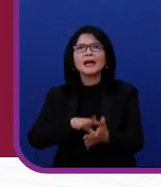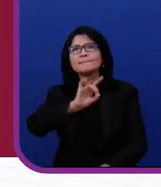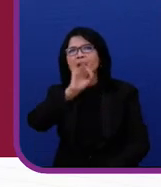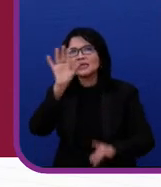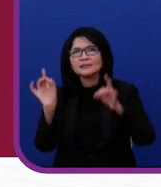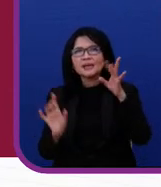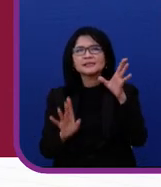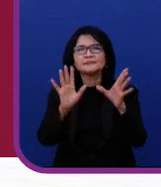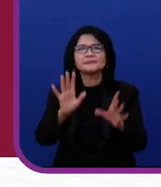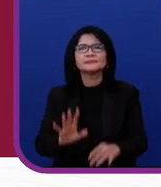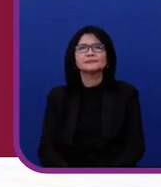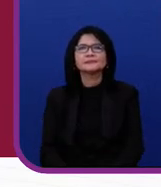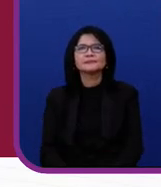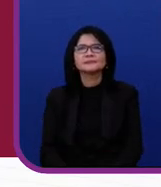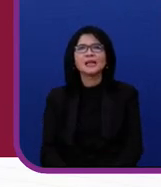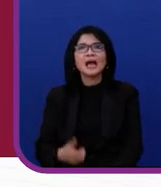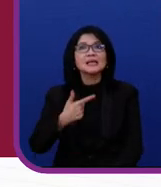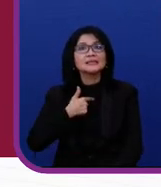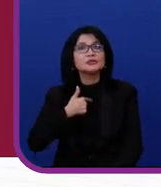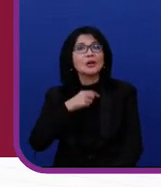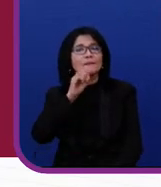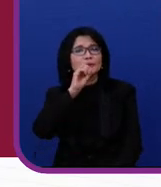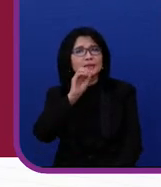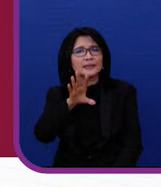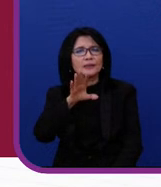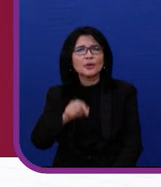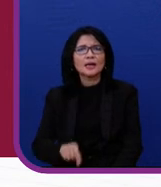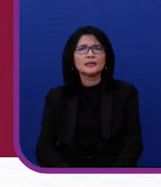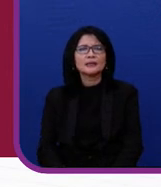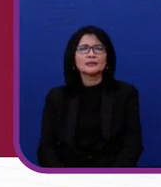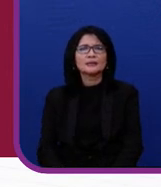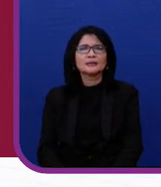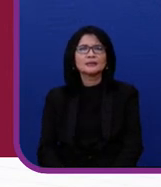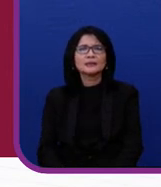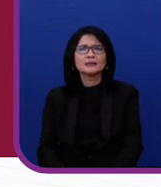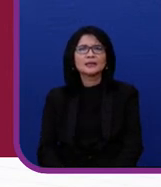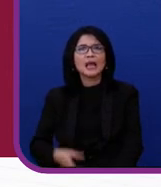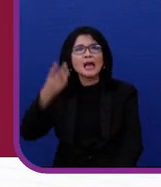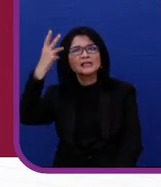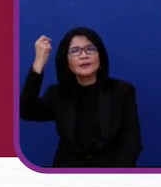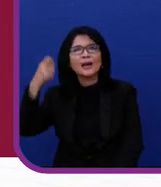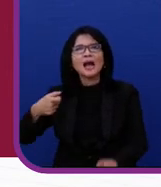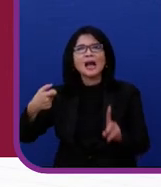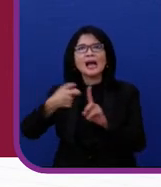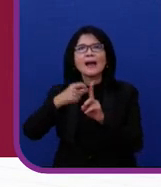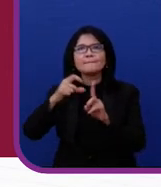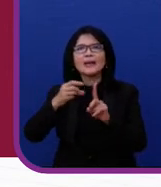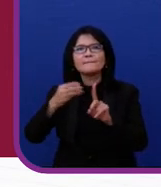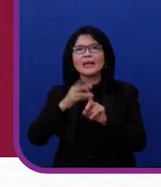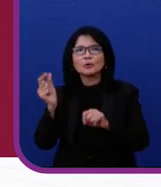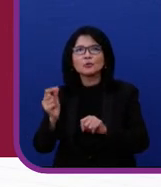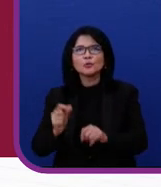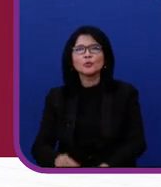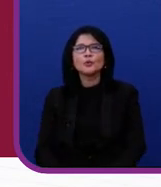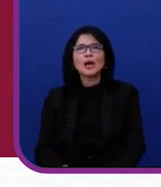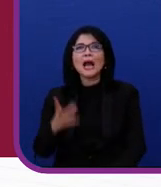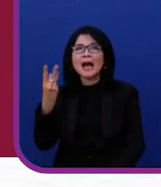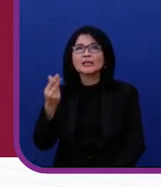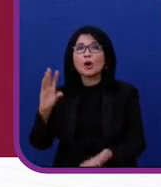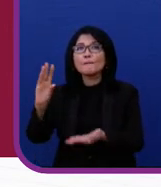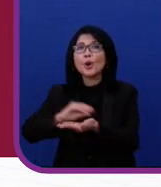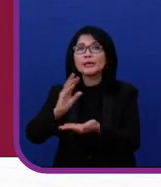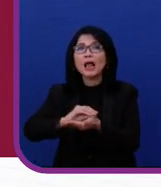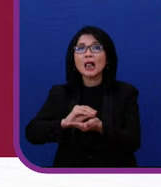out like to MP3 Herbert tipis-tipis kim-lipi modality has been our